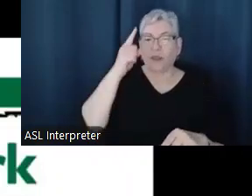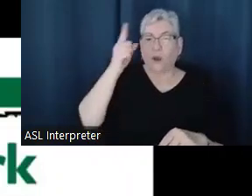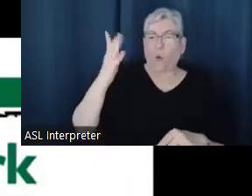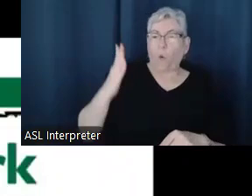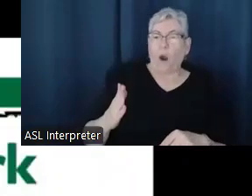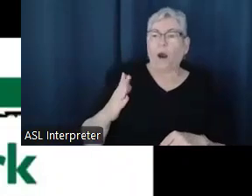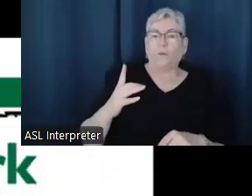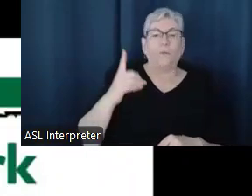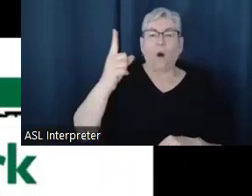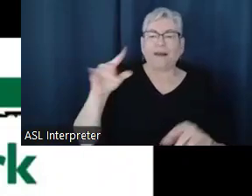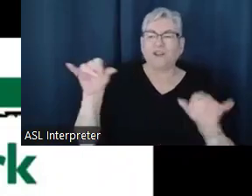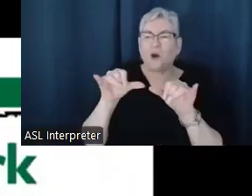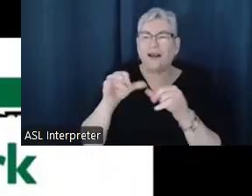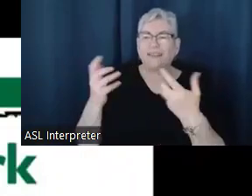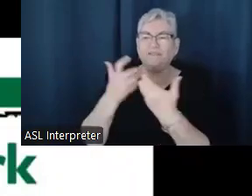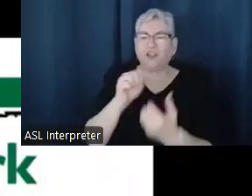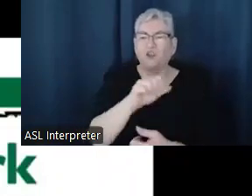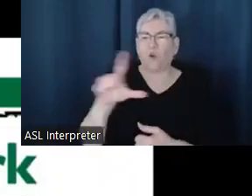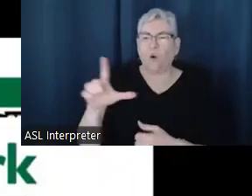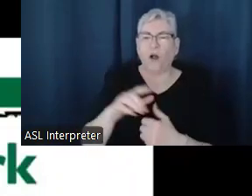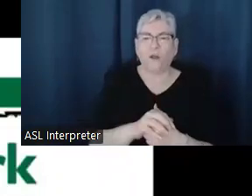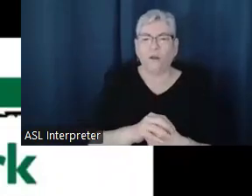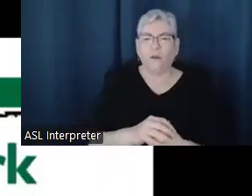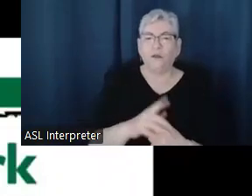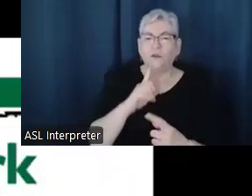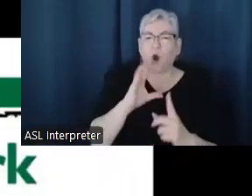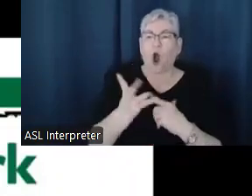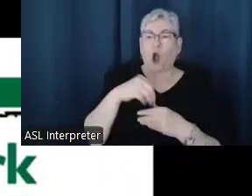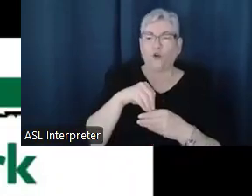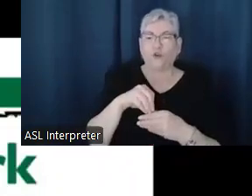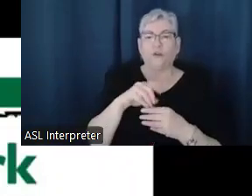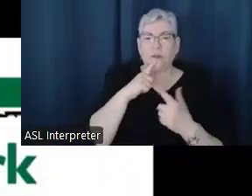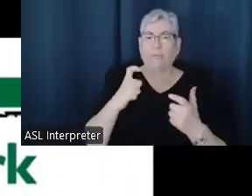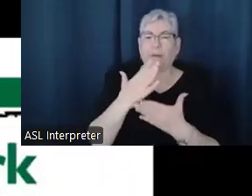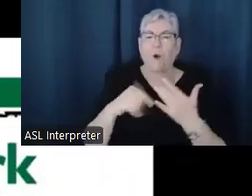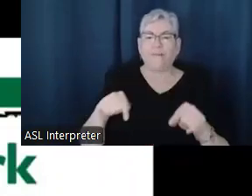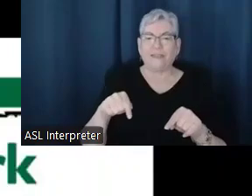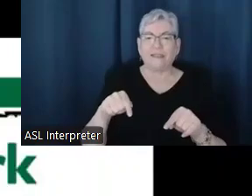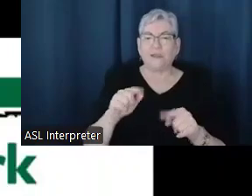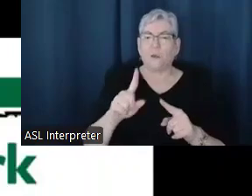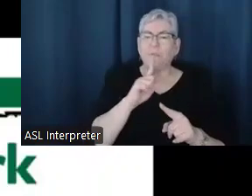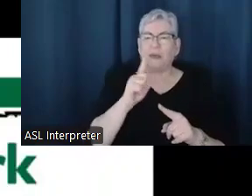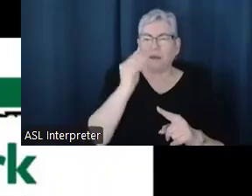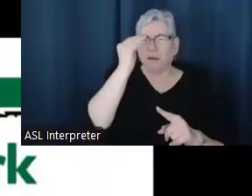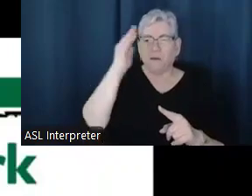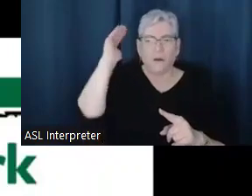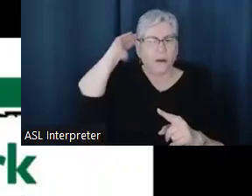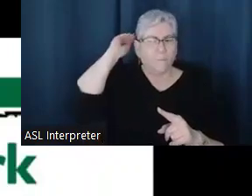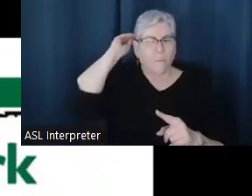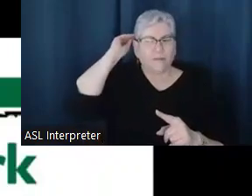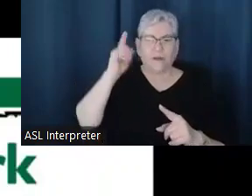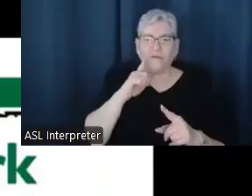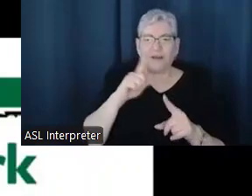So culture plays a huge role in how we define this. So be very mindful of different cultural contexts for the youth that you